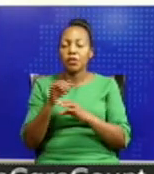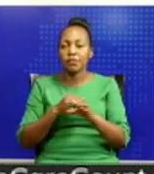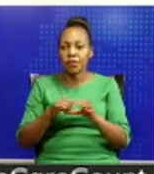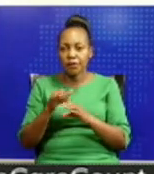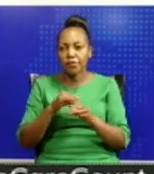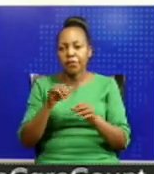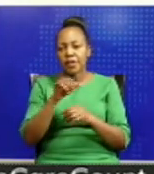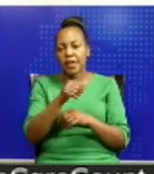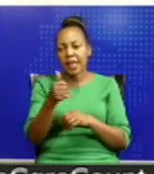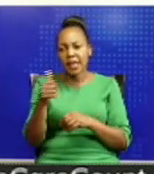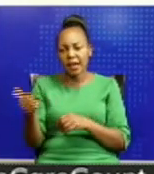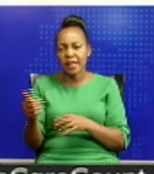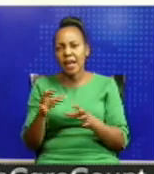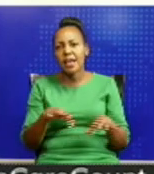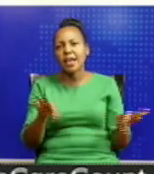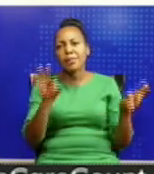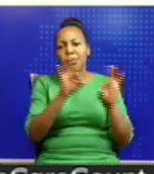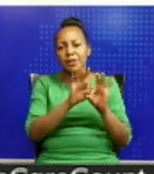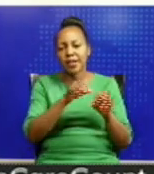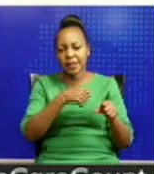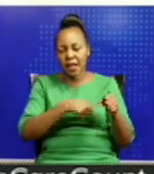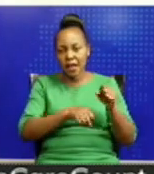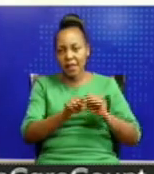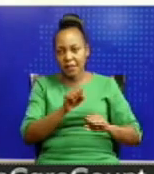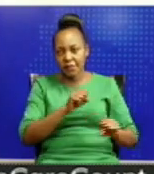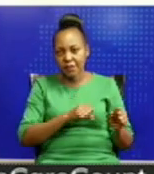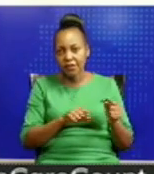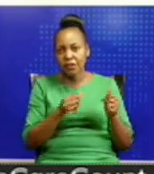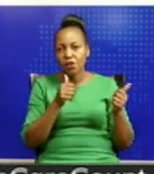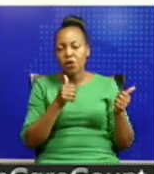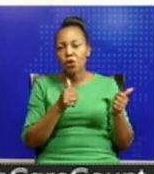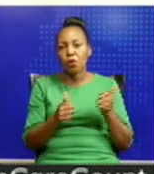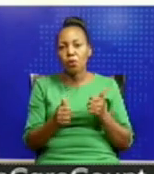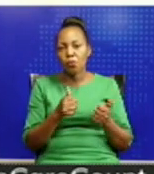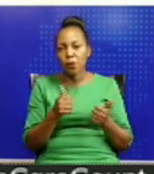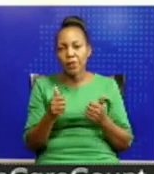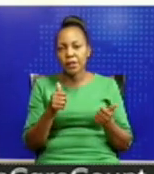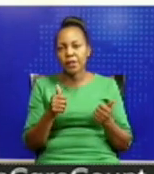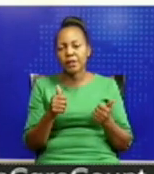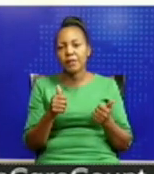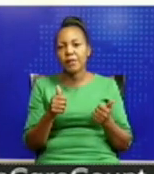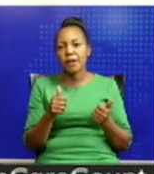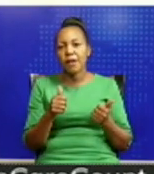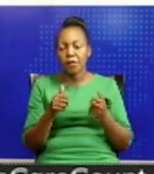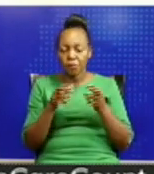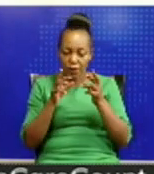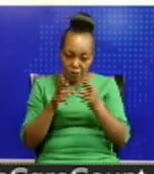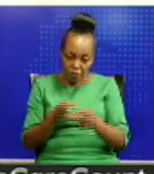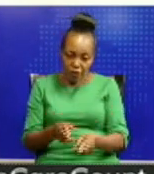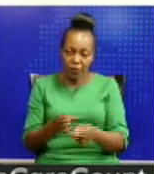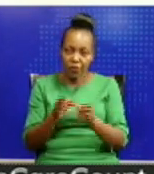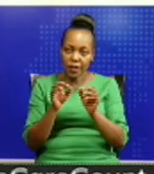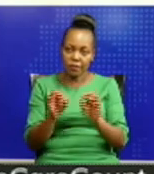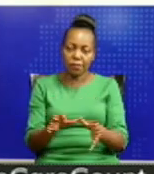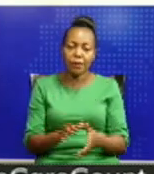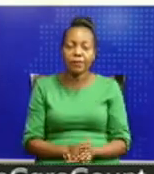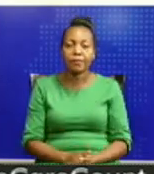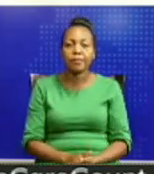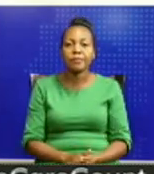engage in other productive activities, which most of us do not recognize.